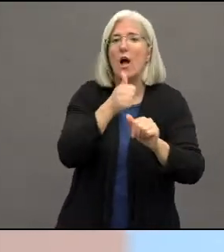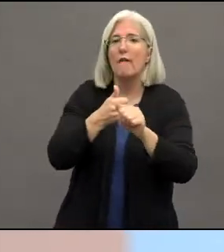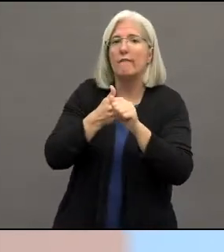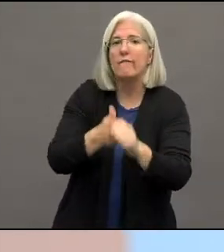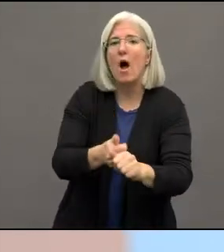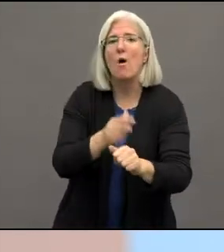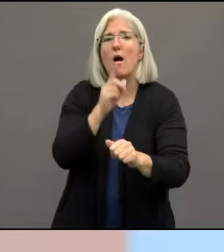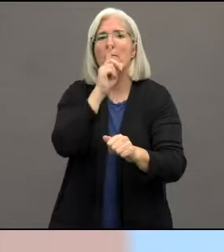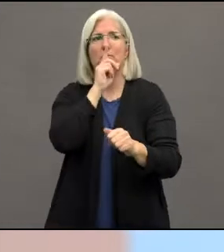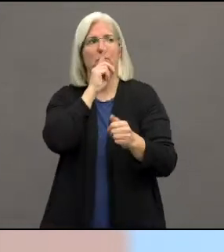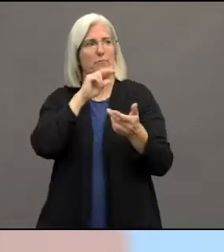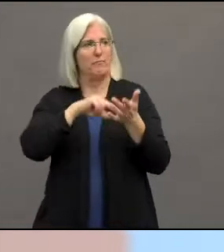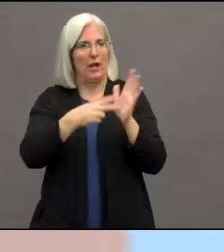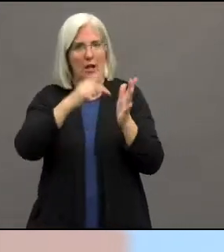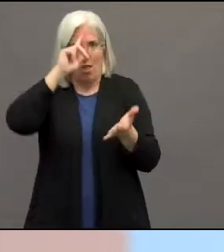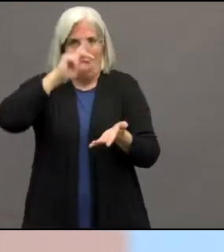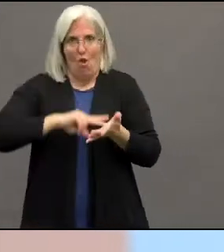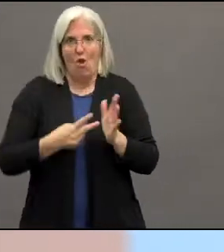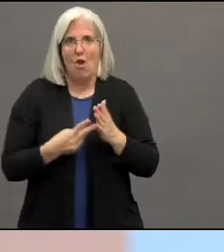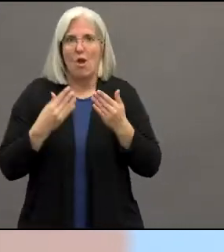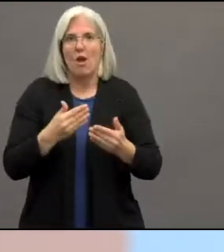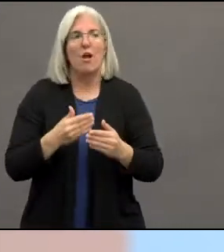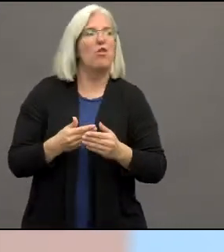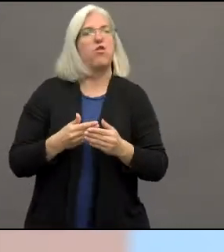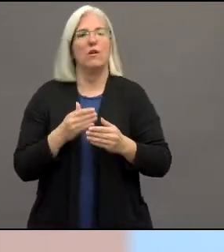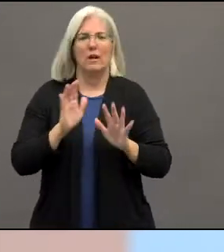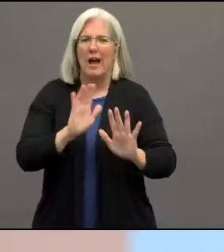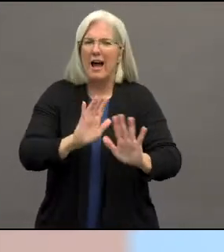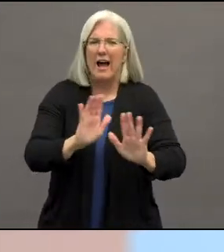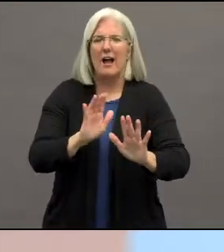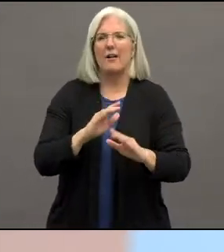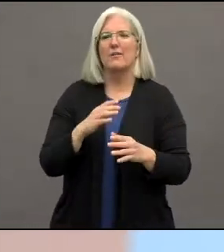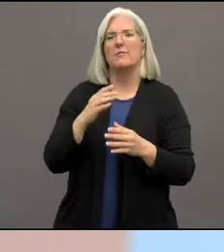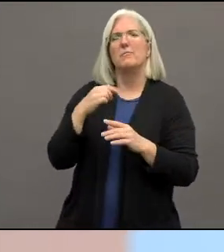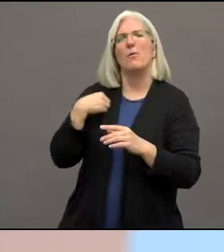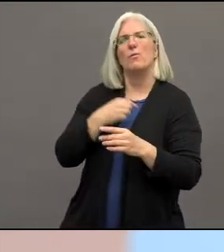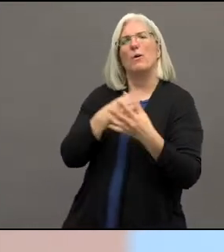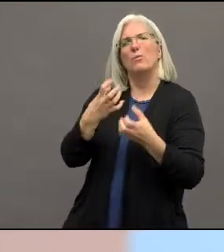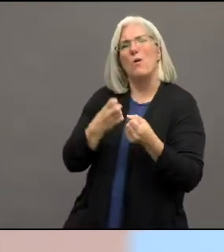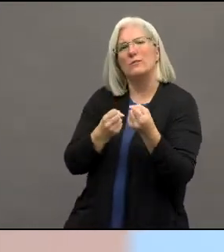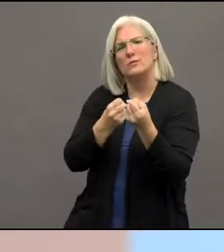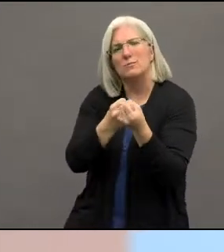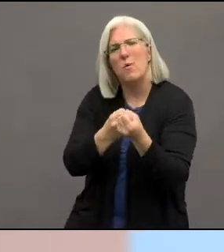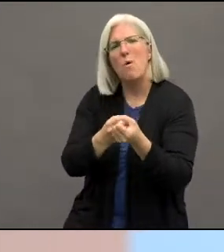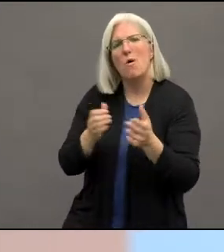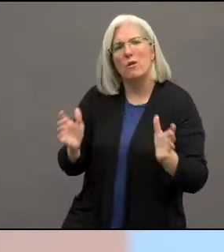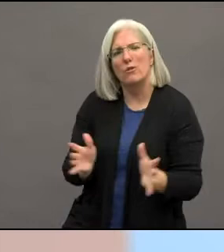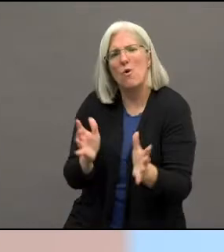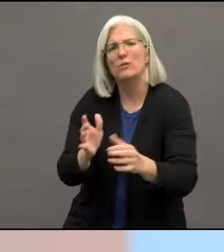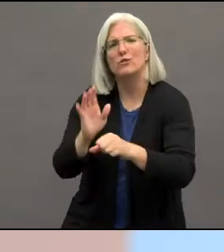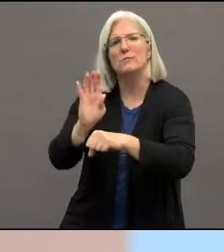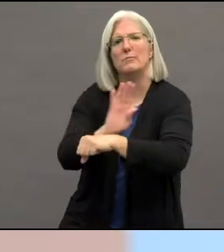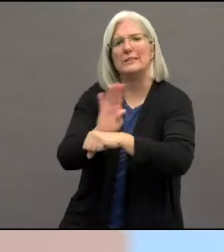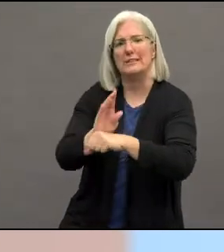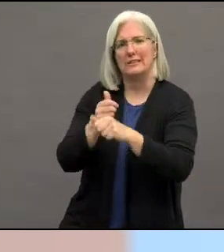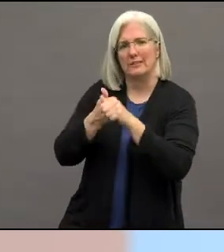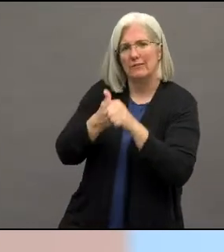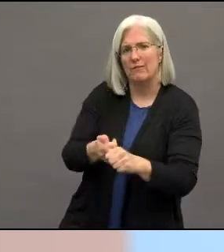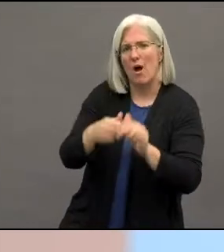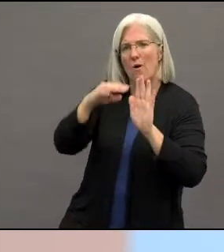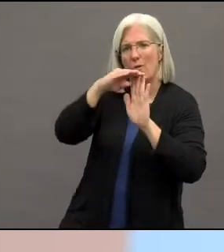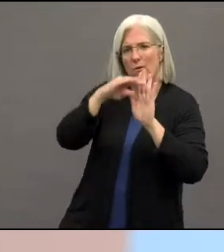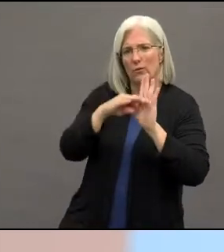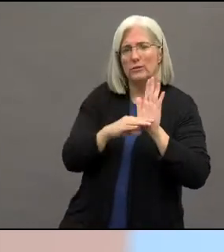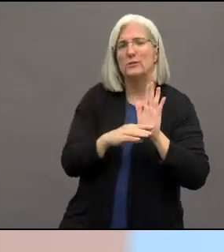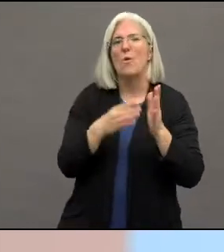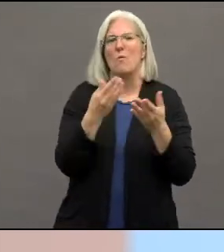It's certain businesses in particular. But if you are concerned, what we're encouraging you is to file a complaint at our